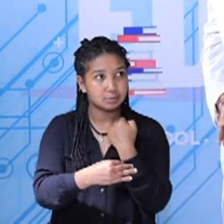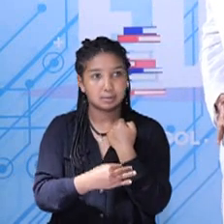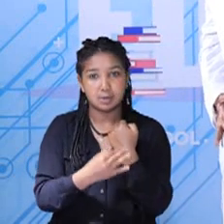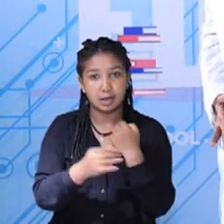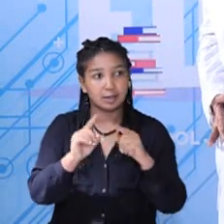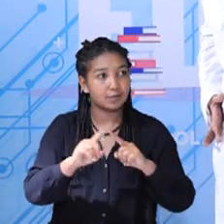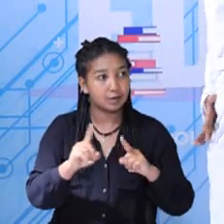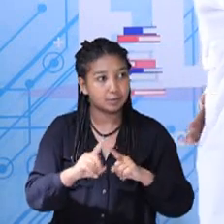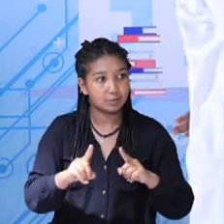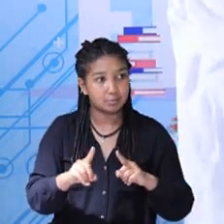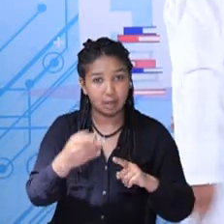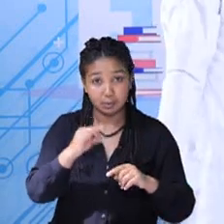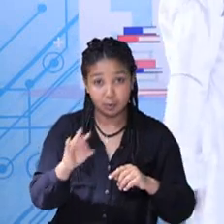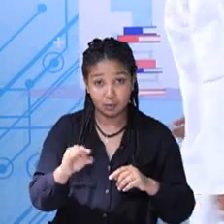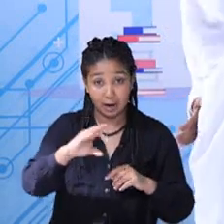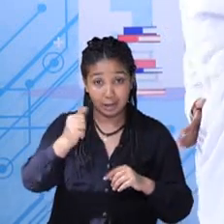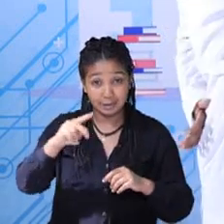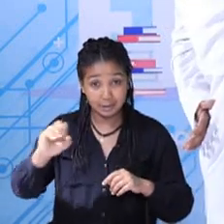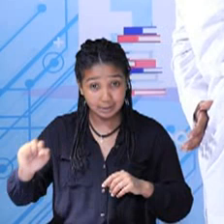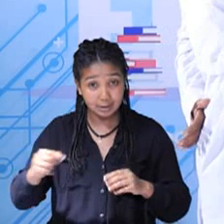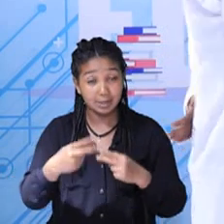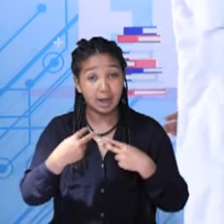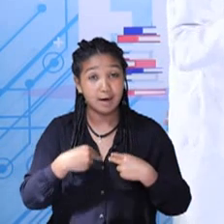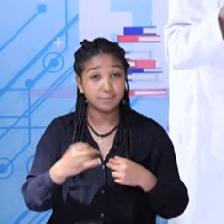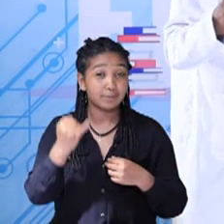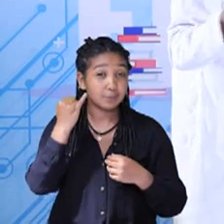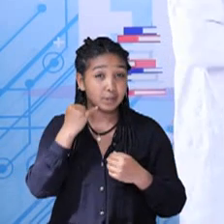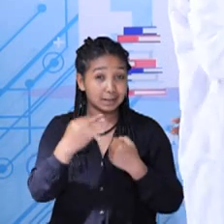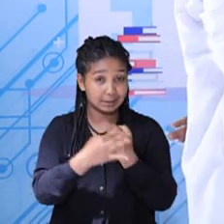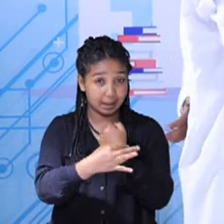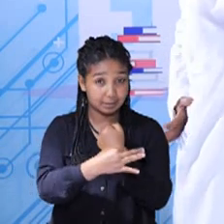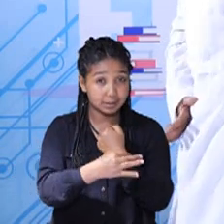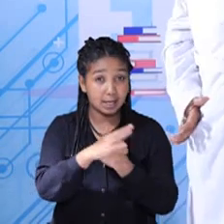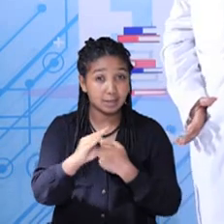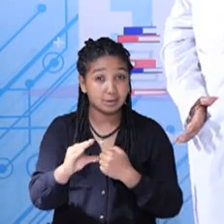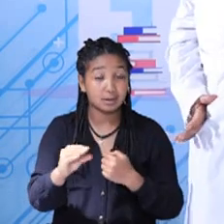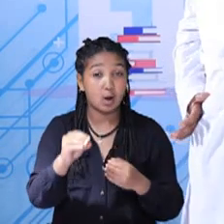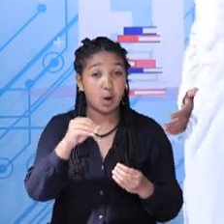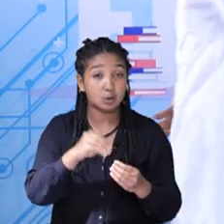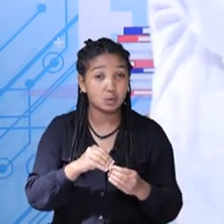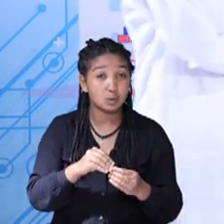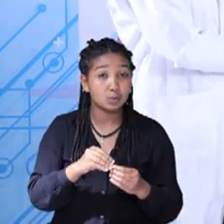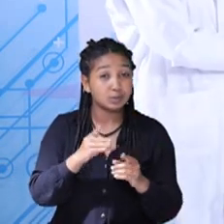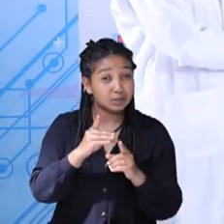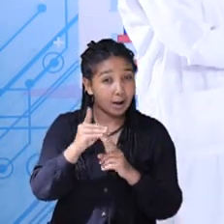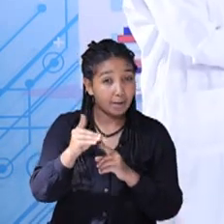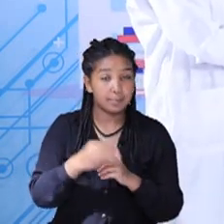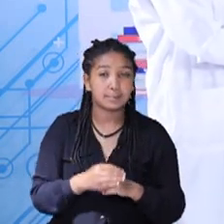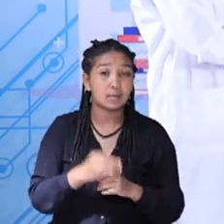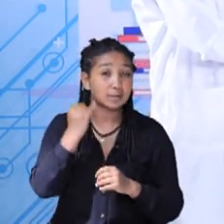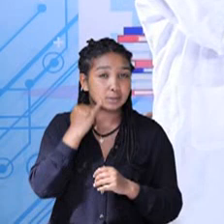Cactus, there are different types of cactuses. So they have thick stems and also sharp quills.